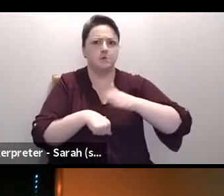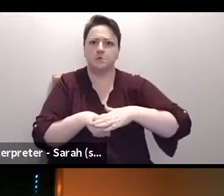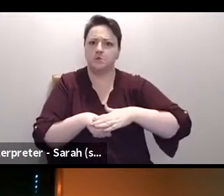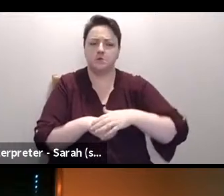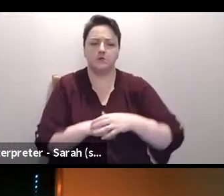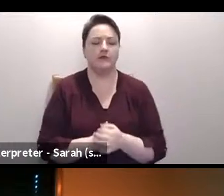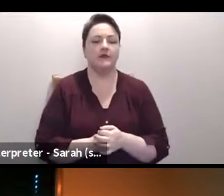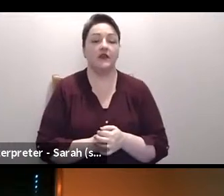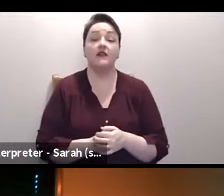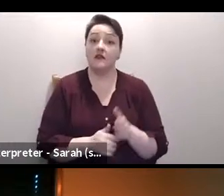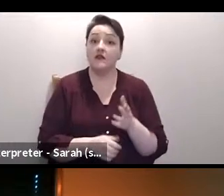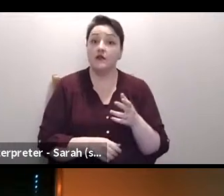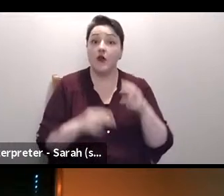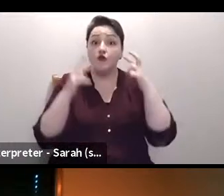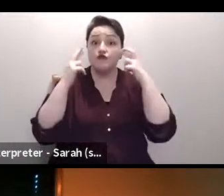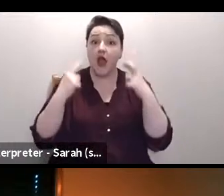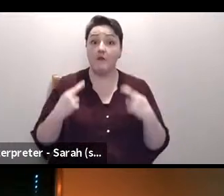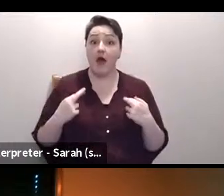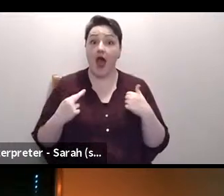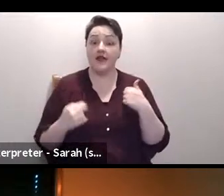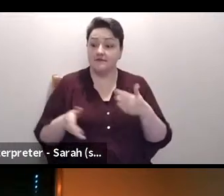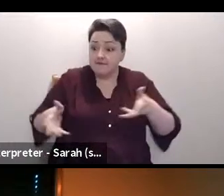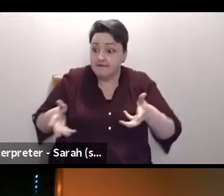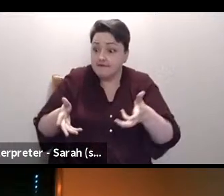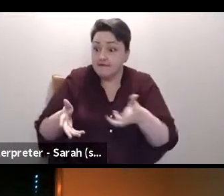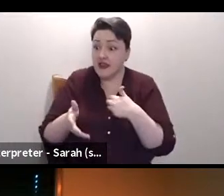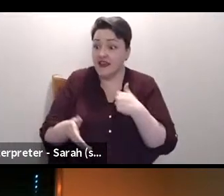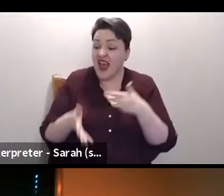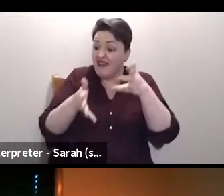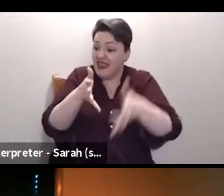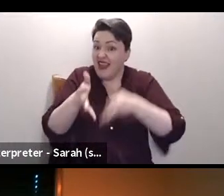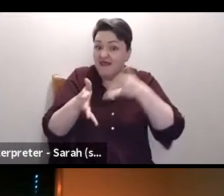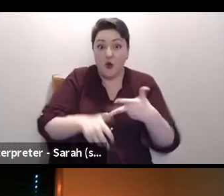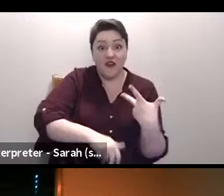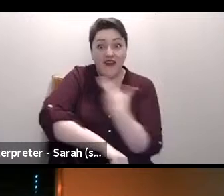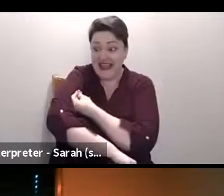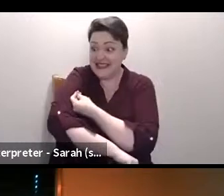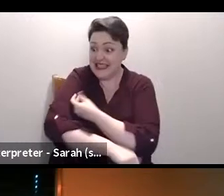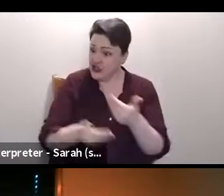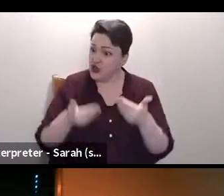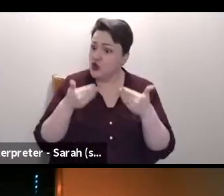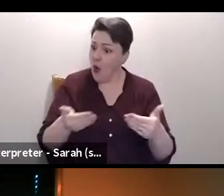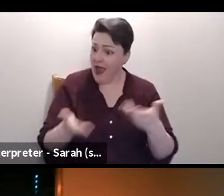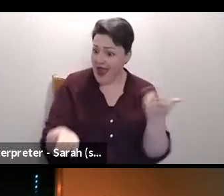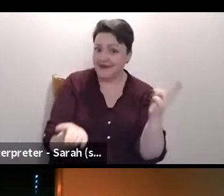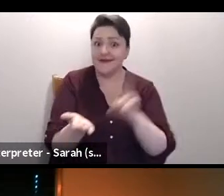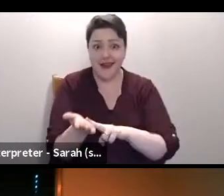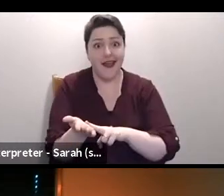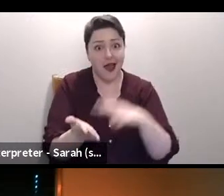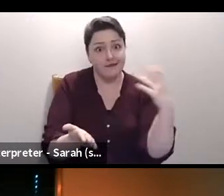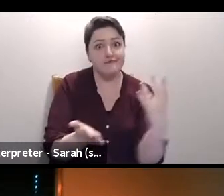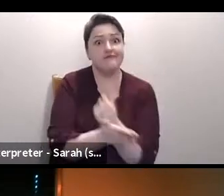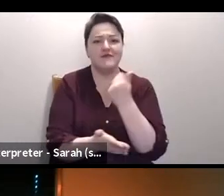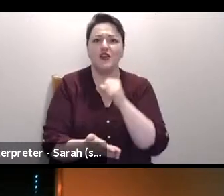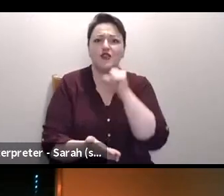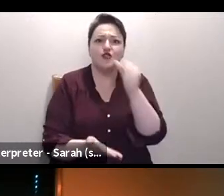people to sign up for leftover vaccines whenever it's feasible, so the vaccines don't go to waste.